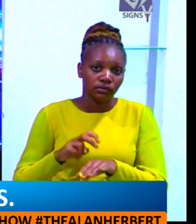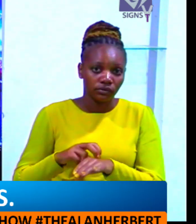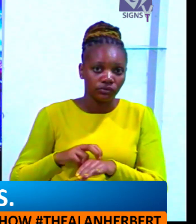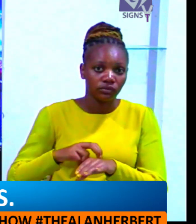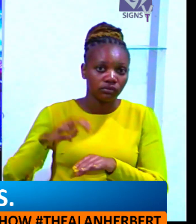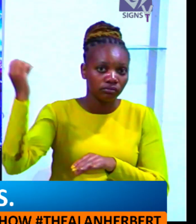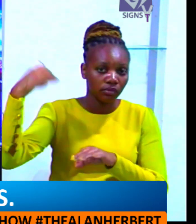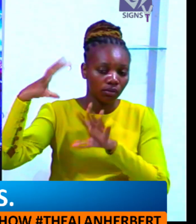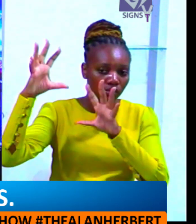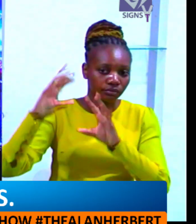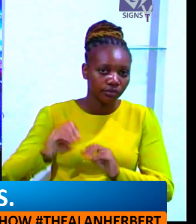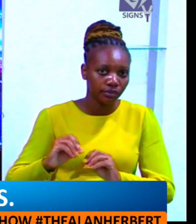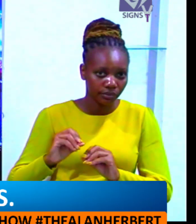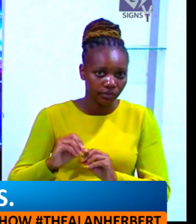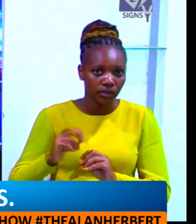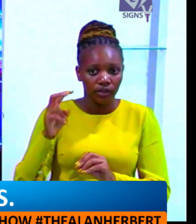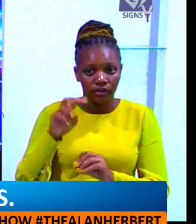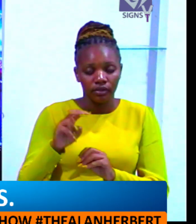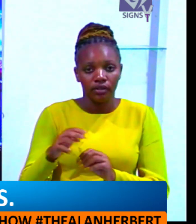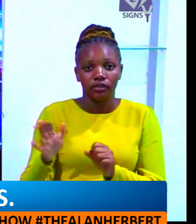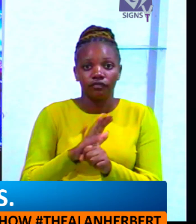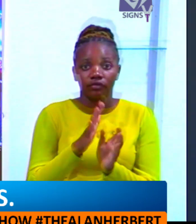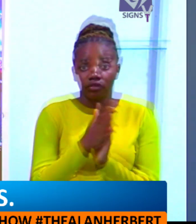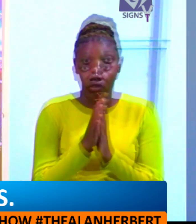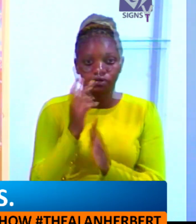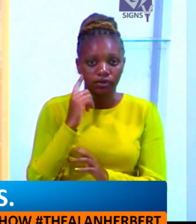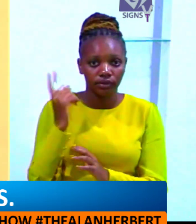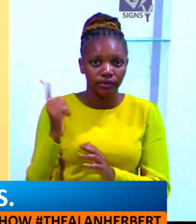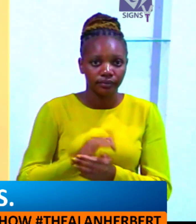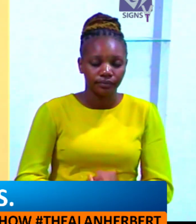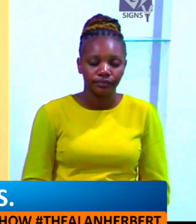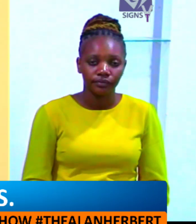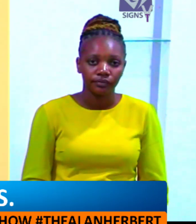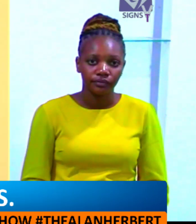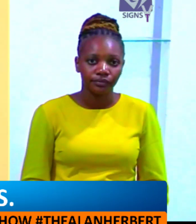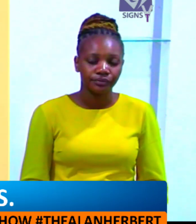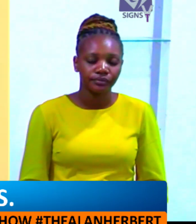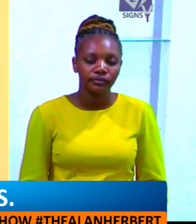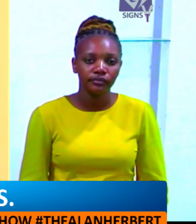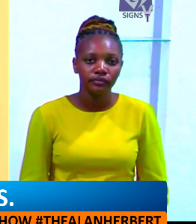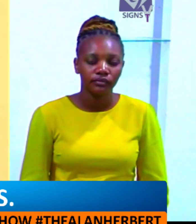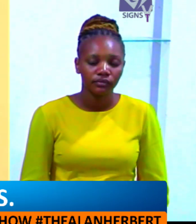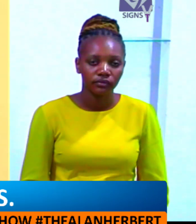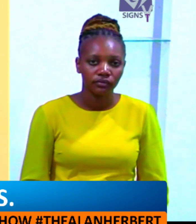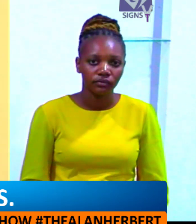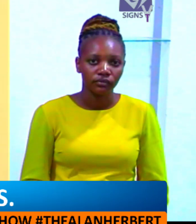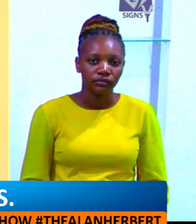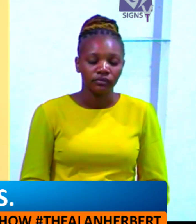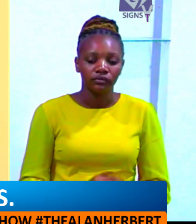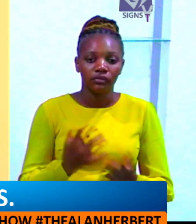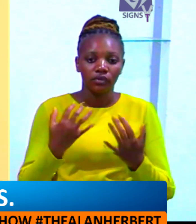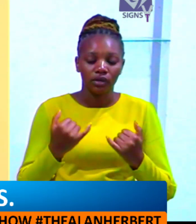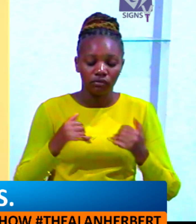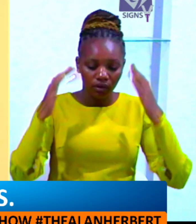into darkness. Here are the full details. We are having some engineers, about 50 of them, looking at the time logs